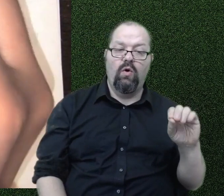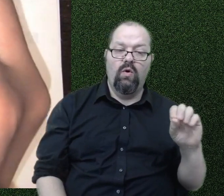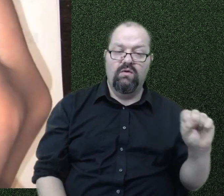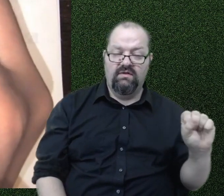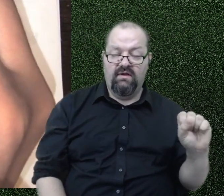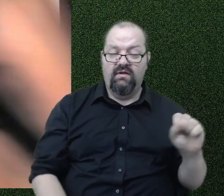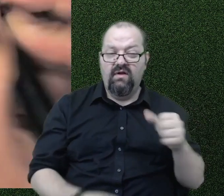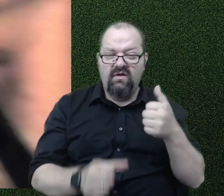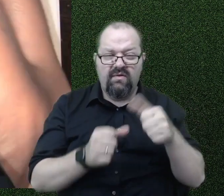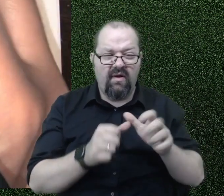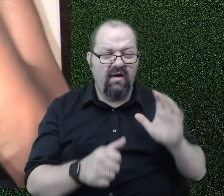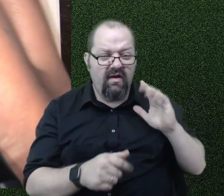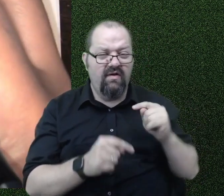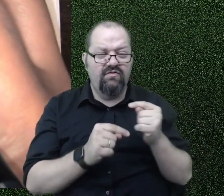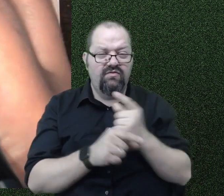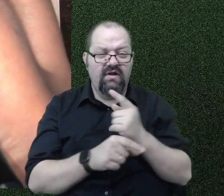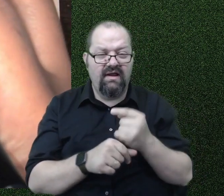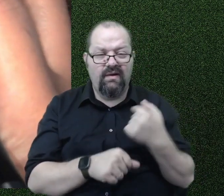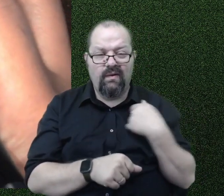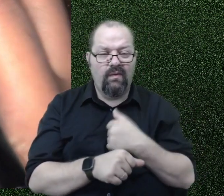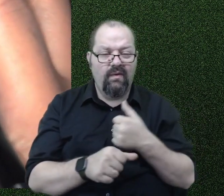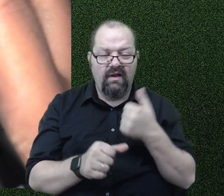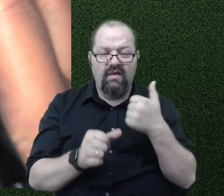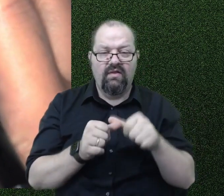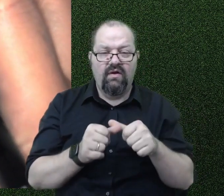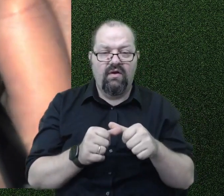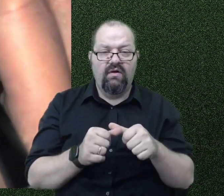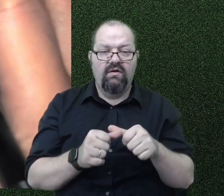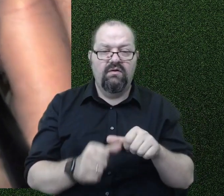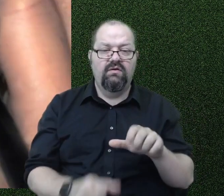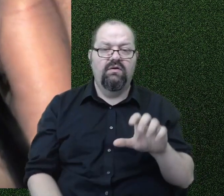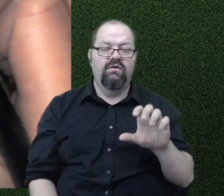Remember back from trig, you learned SOHCAHTOA.